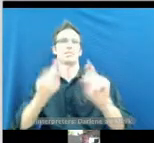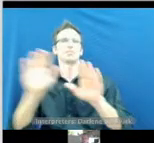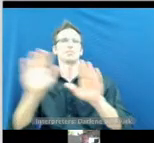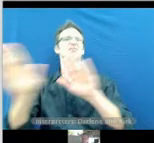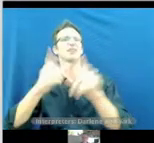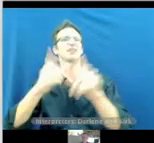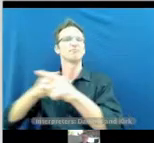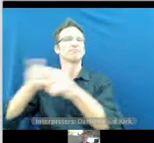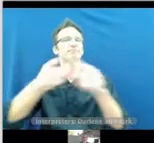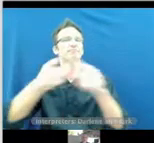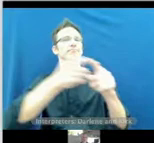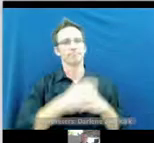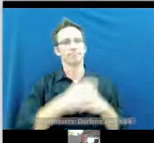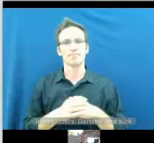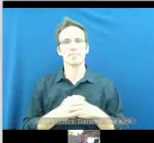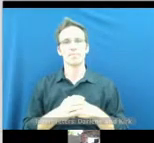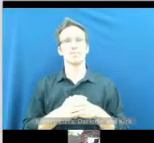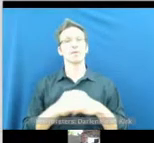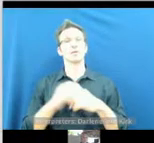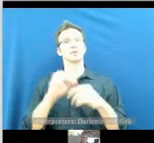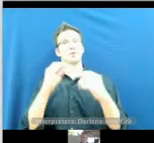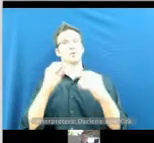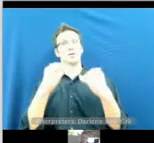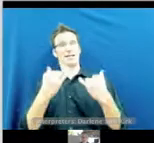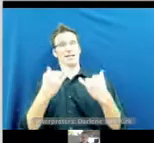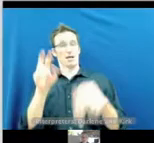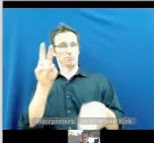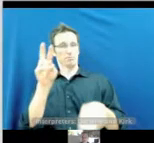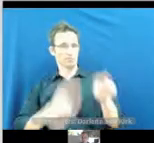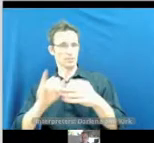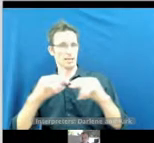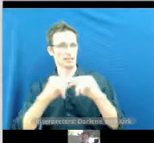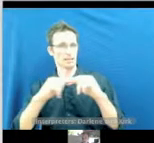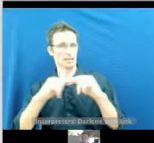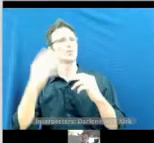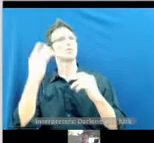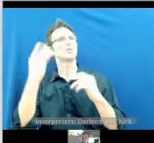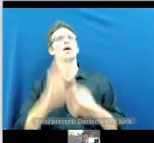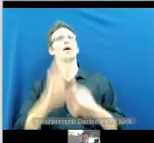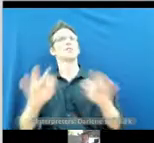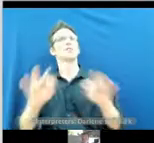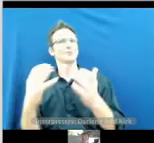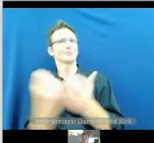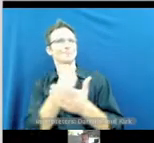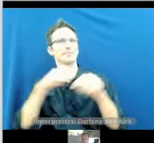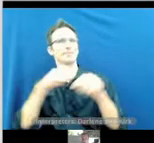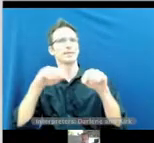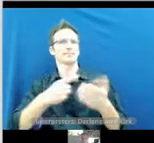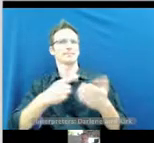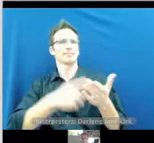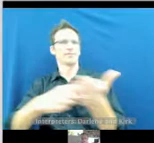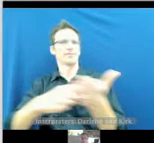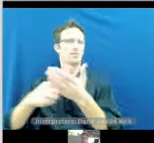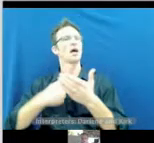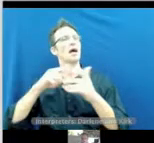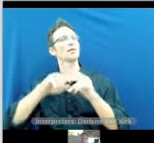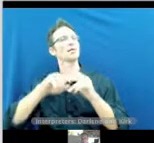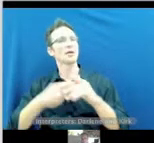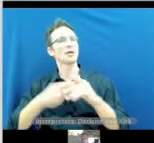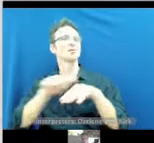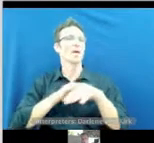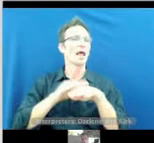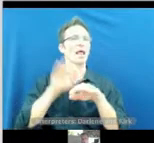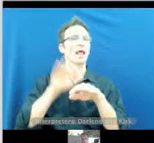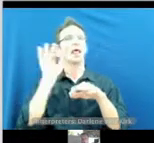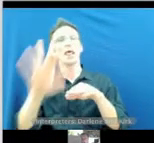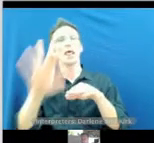So this relates to the overall purpose of why this is important to have this conversation, and I began to allude to that. Because particular